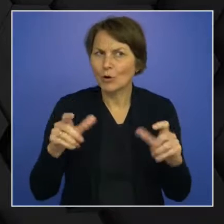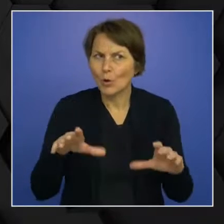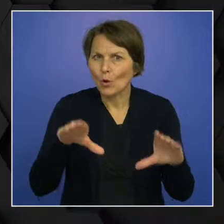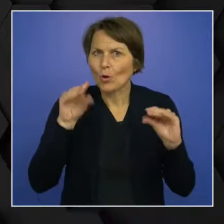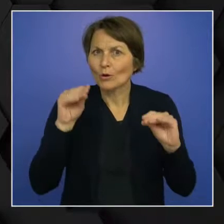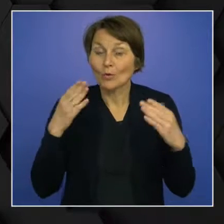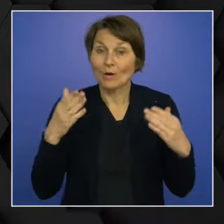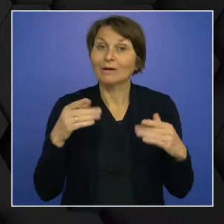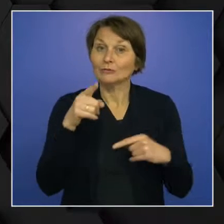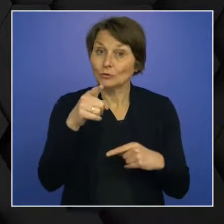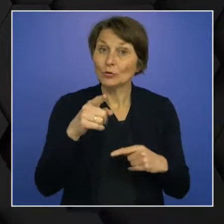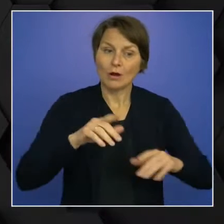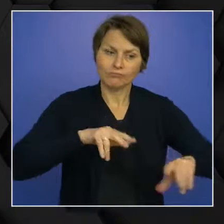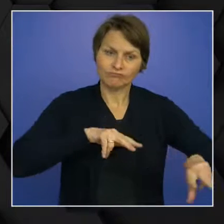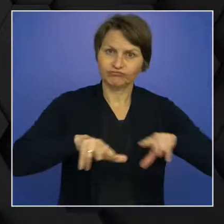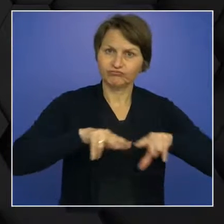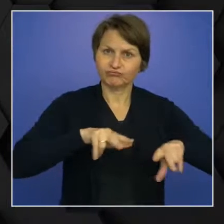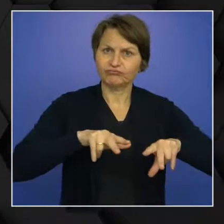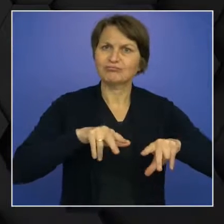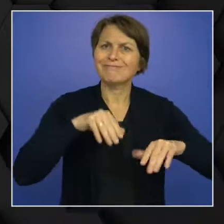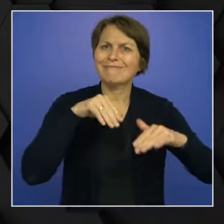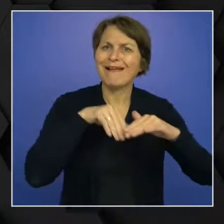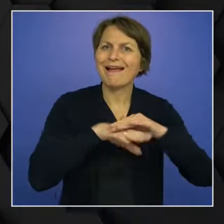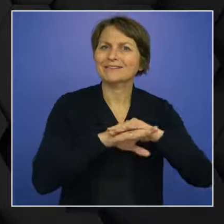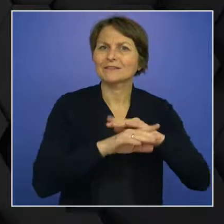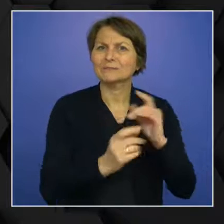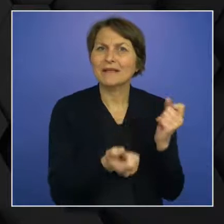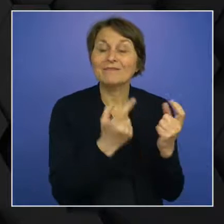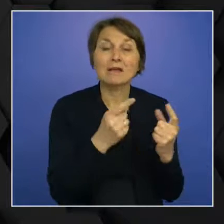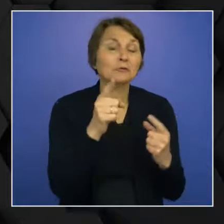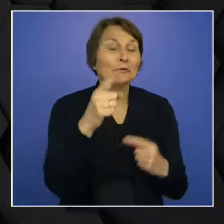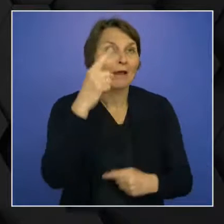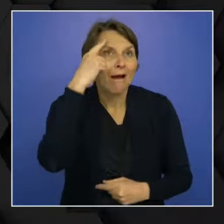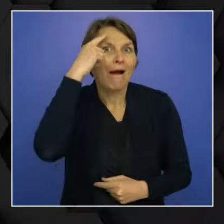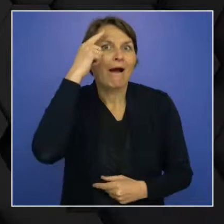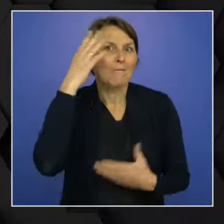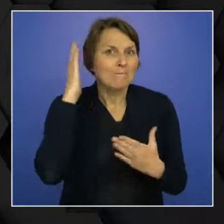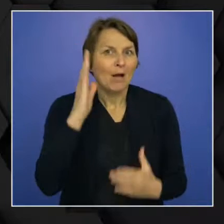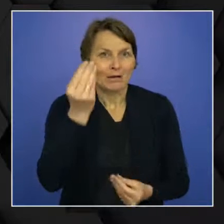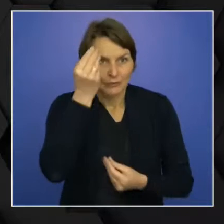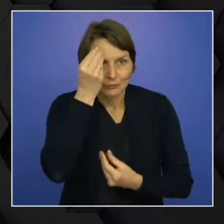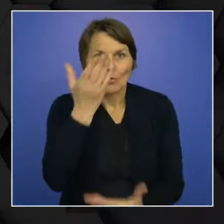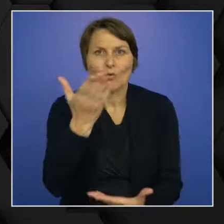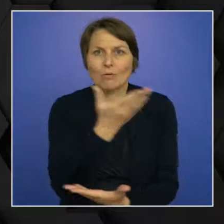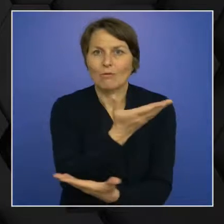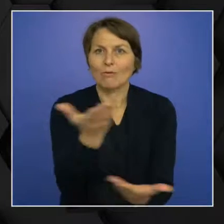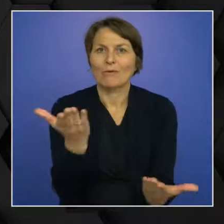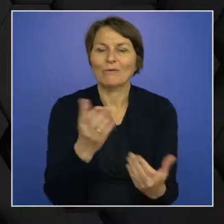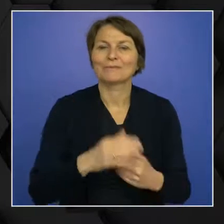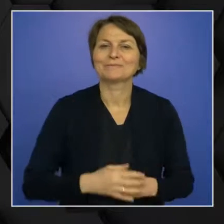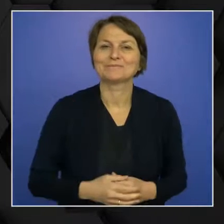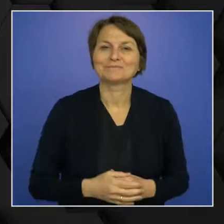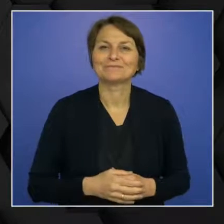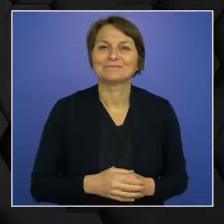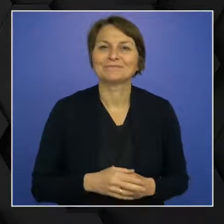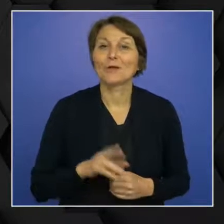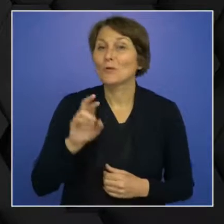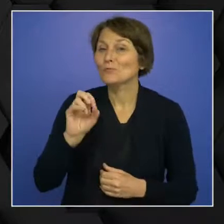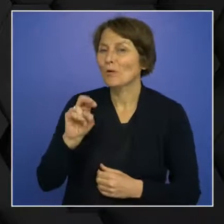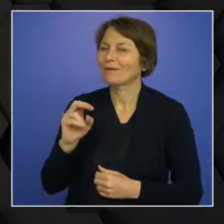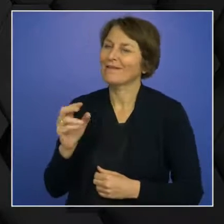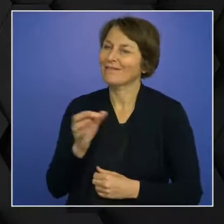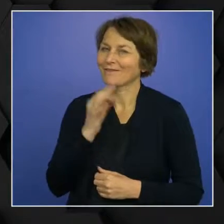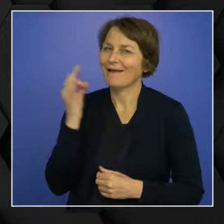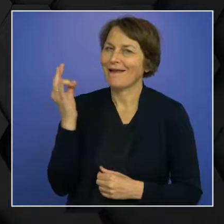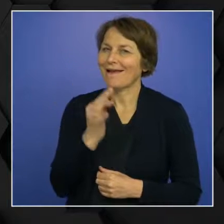accessible events? Just like life lessons, pro tips for the audience. Okay, let's go. Let's ask Henk first. Hey. Let's ask me first.